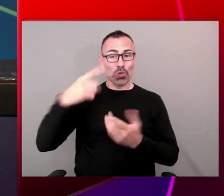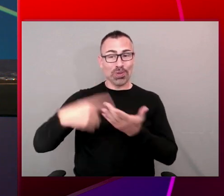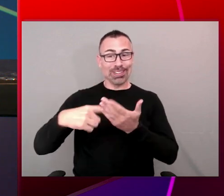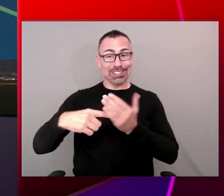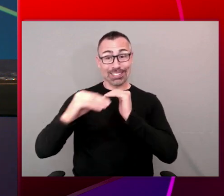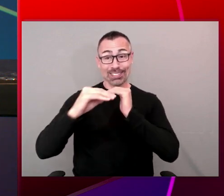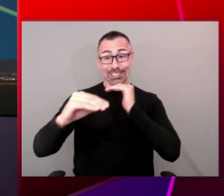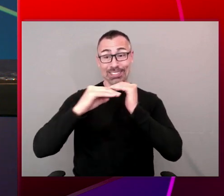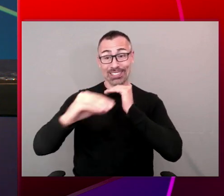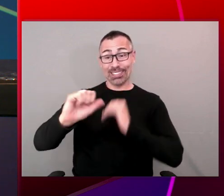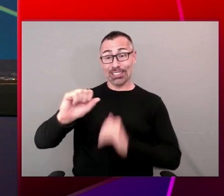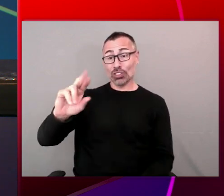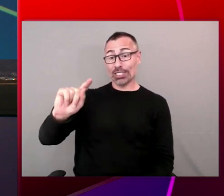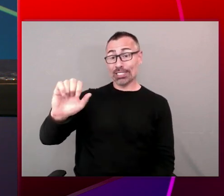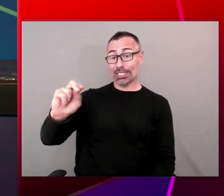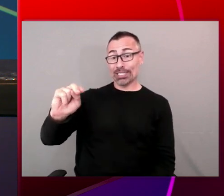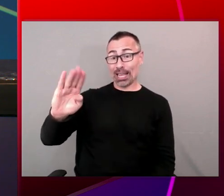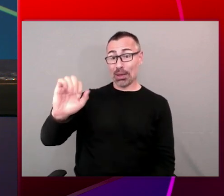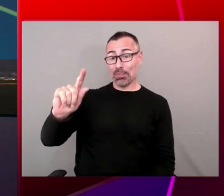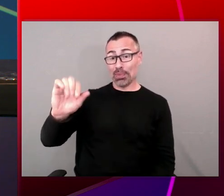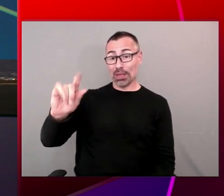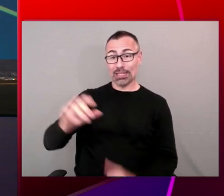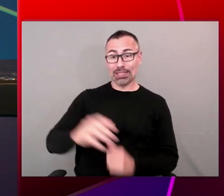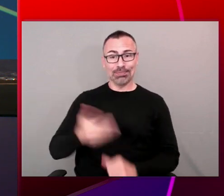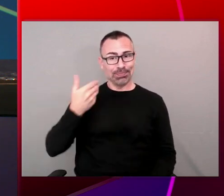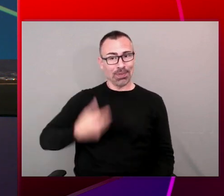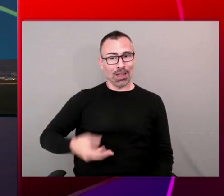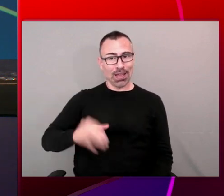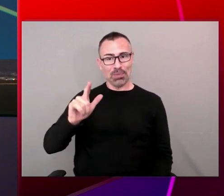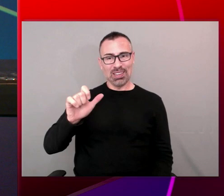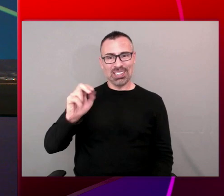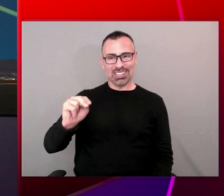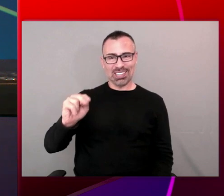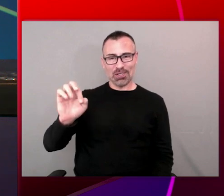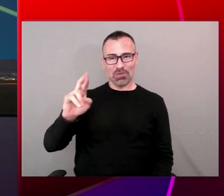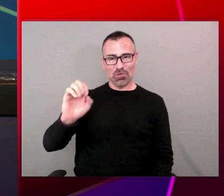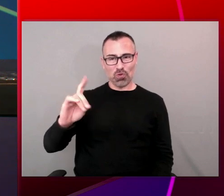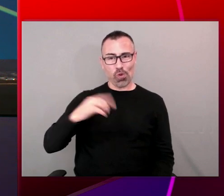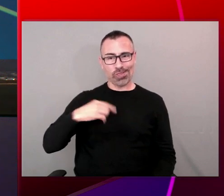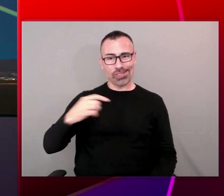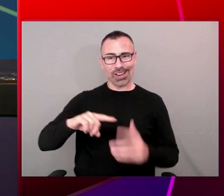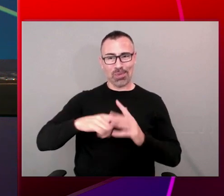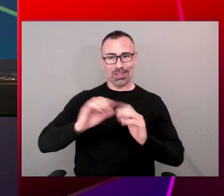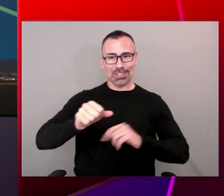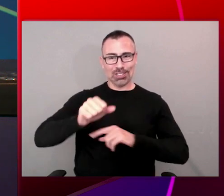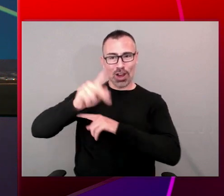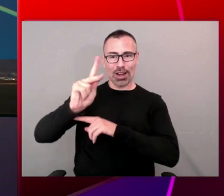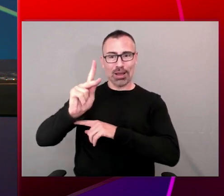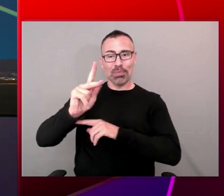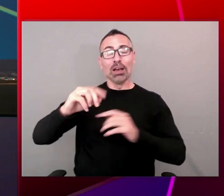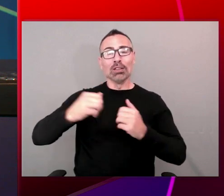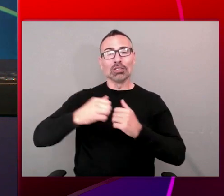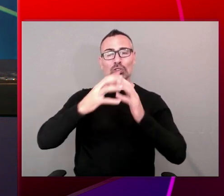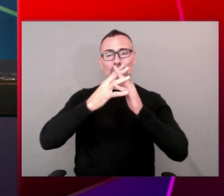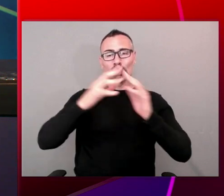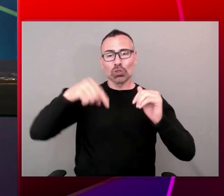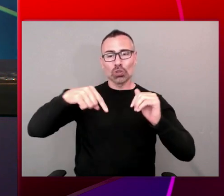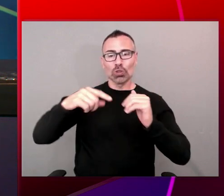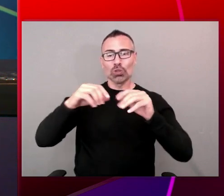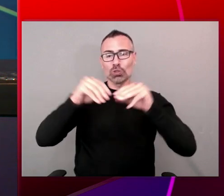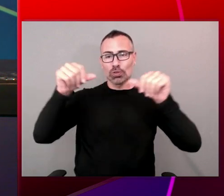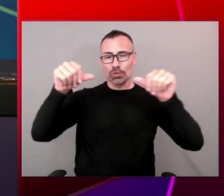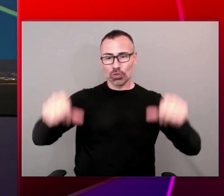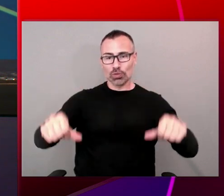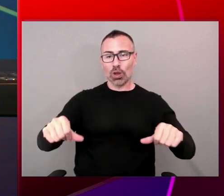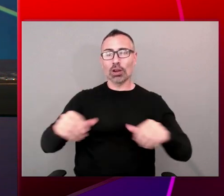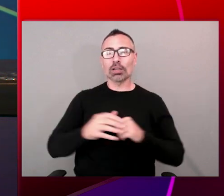fabulous group here of hosts. My name is Jillian Ford, and I'm a startup solutions architect. I've got an amazing co-host over here. Nathan Peck, and